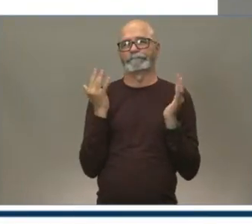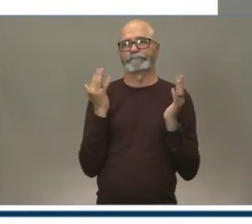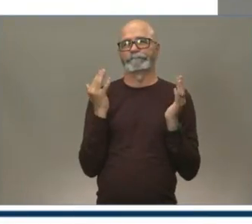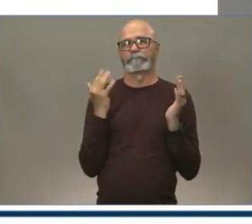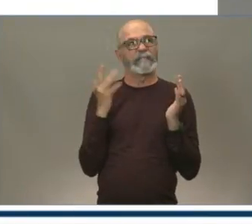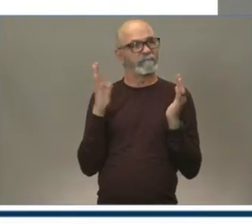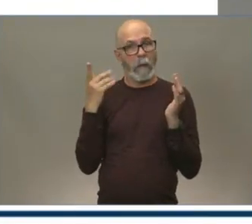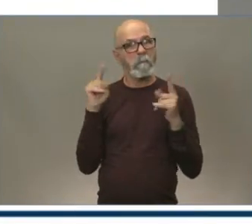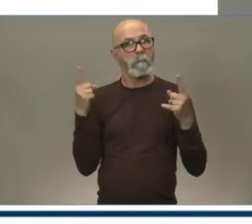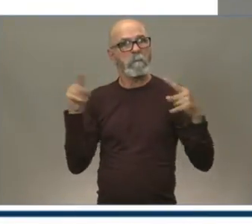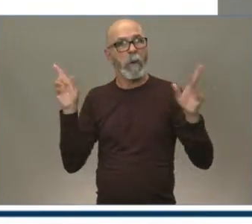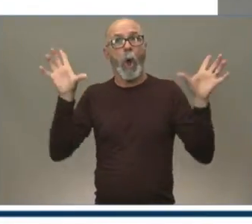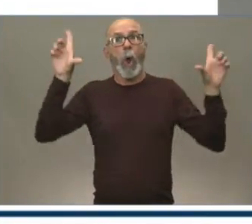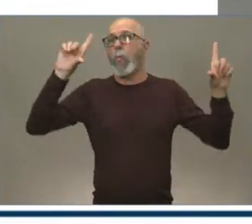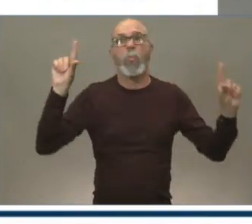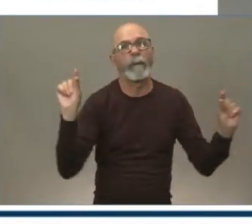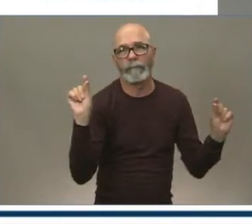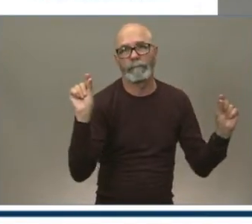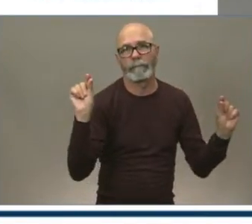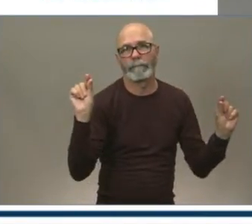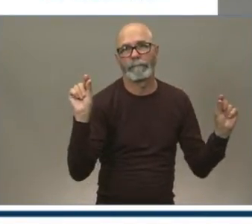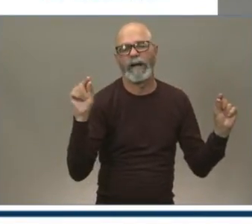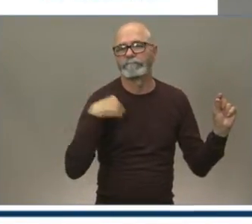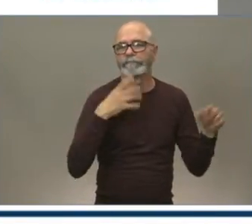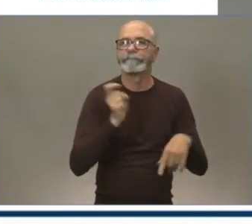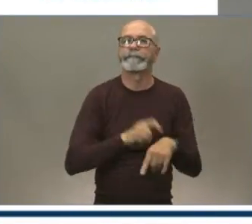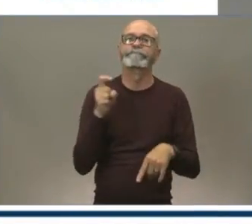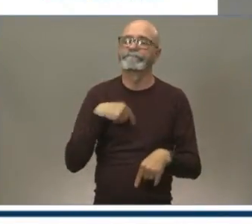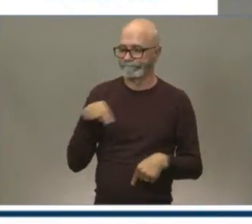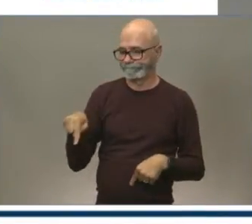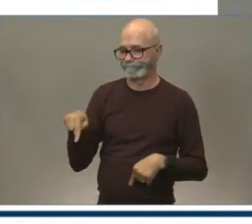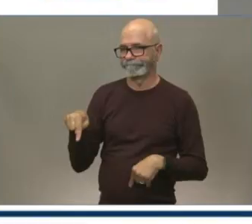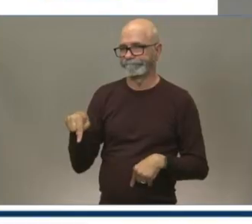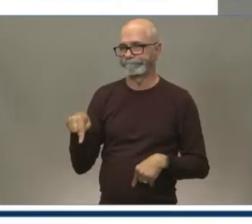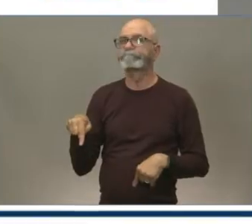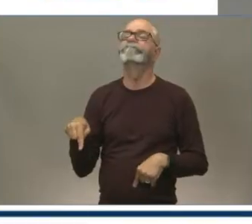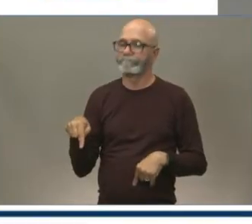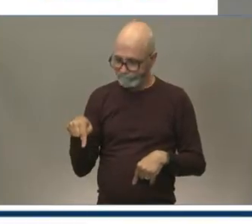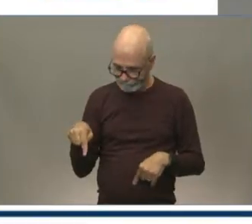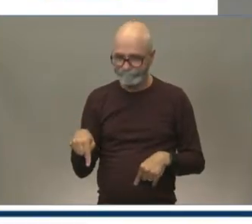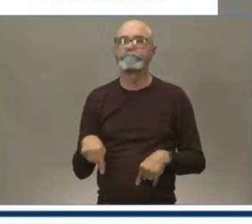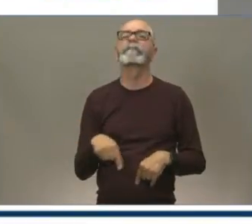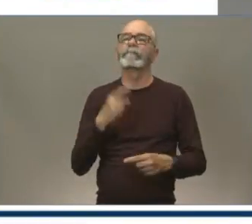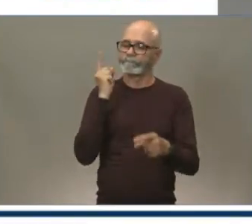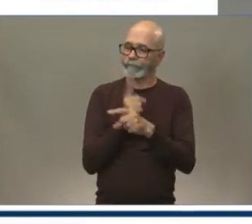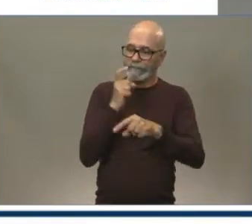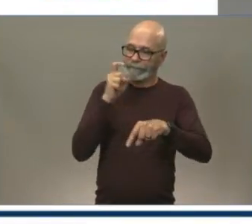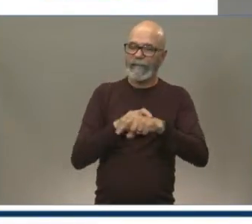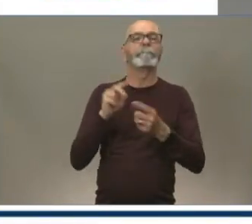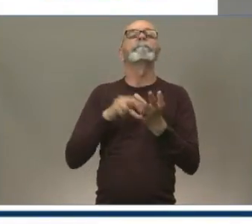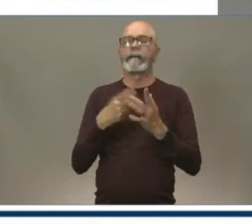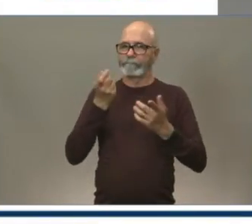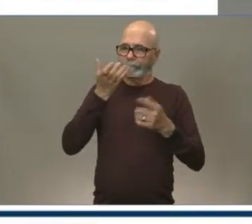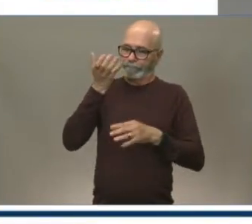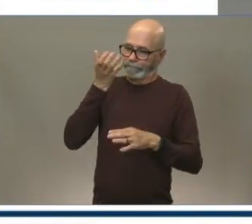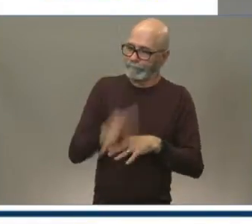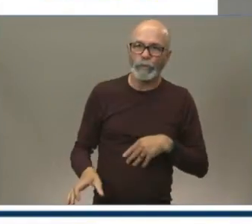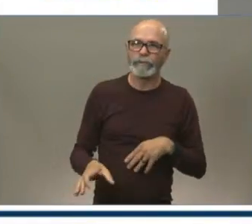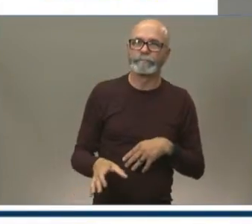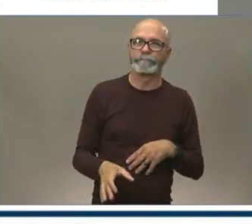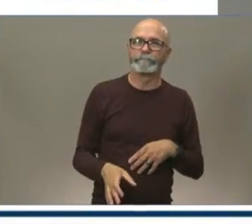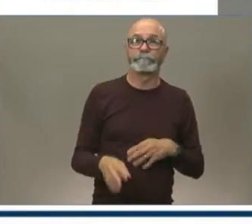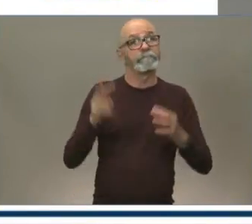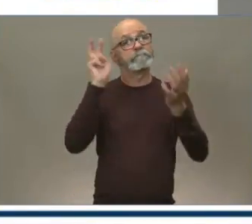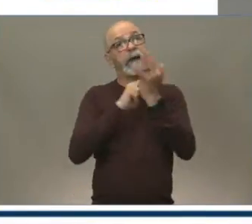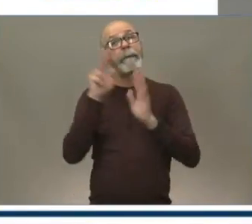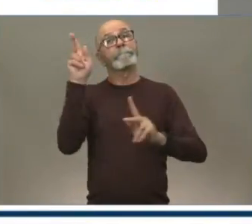I'm confident that we're doing the right things at the right time. But for it to work, every Nova Scotian has to buy into